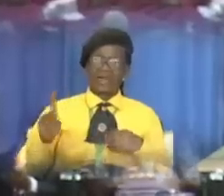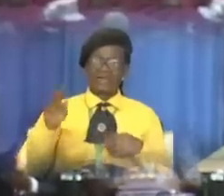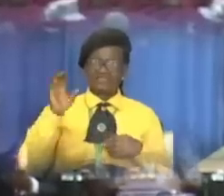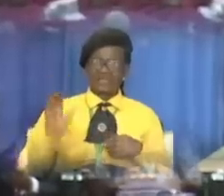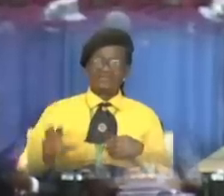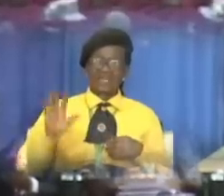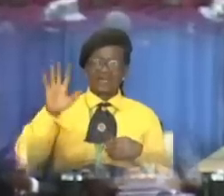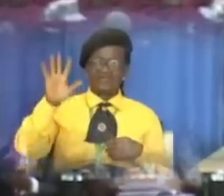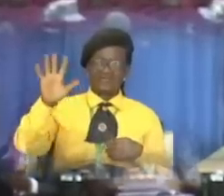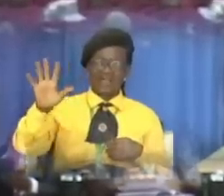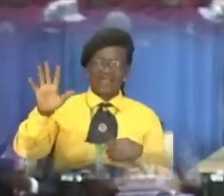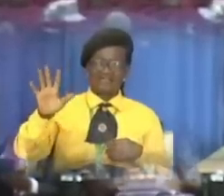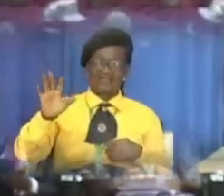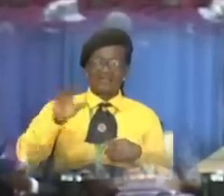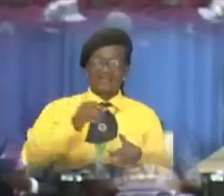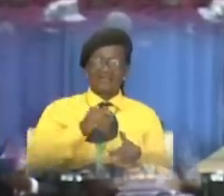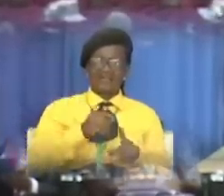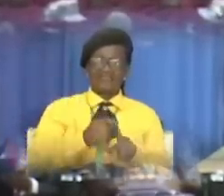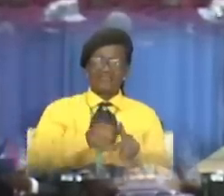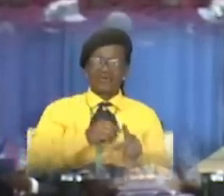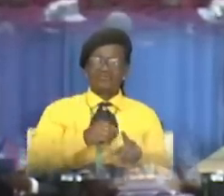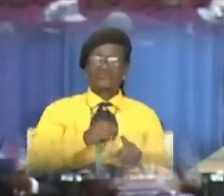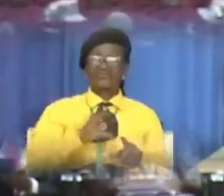from verse 35 to